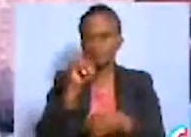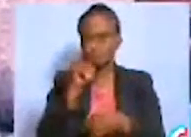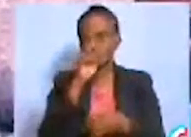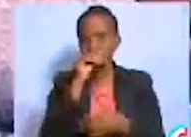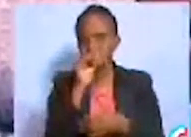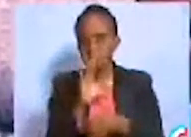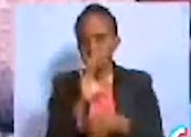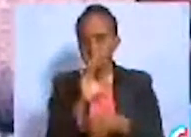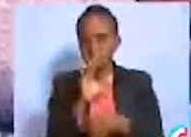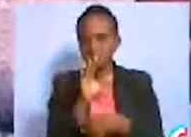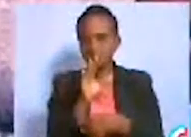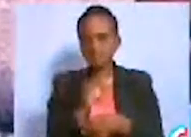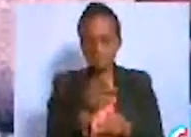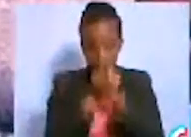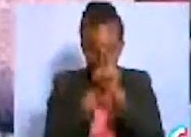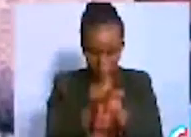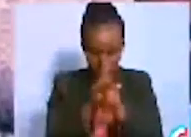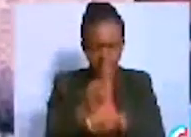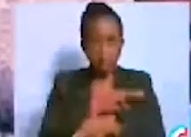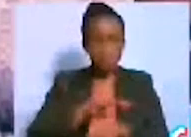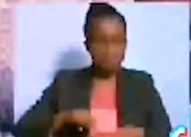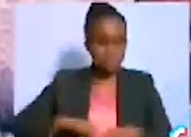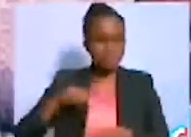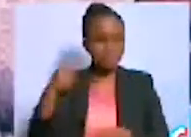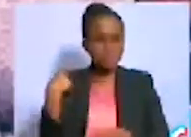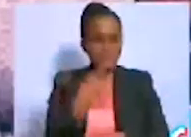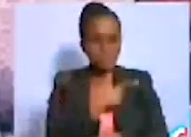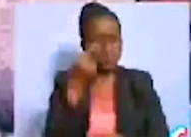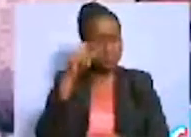Speaker, the Honorable Member for Nkana,